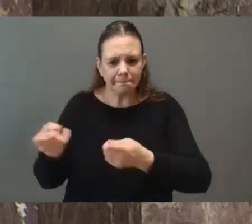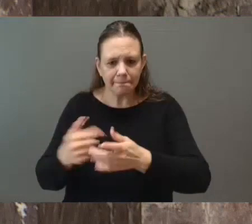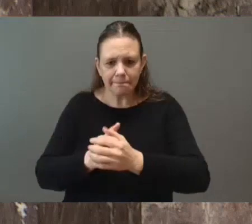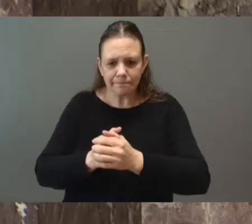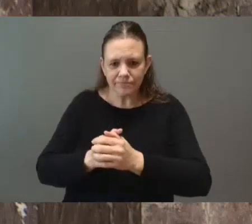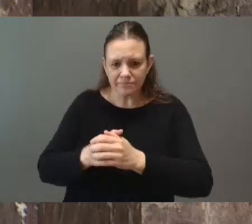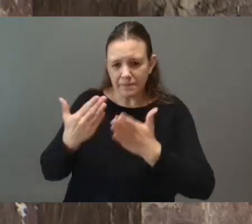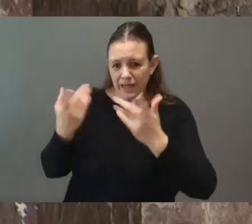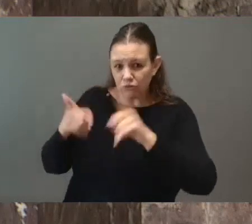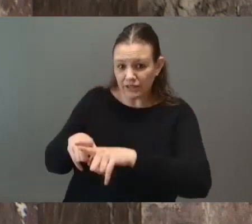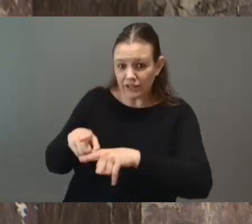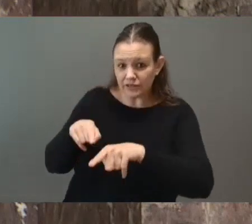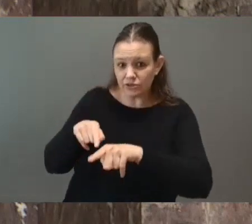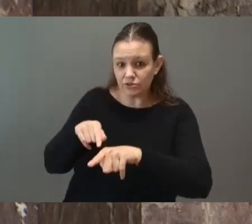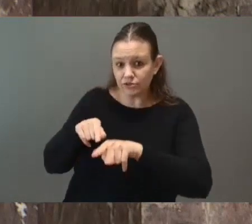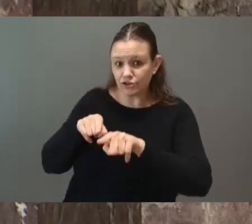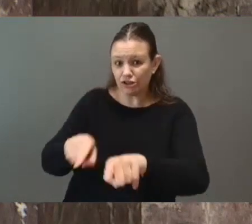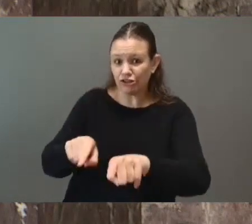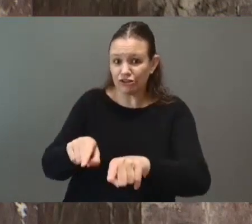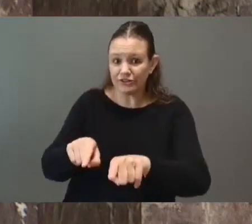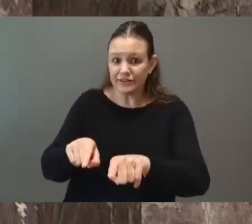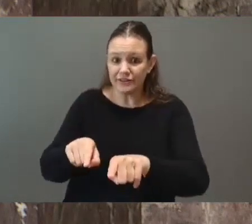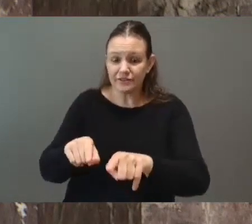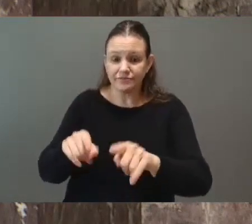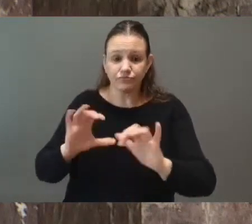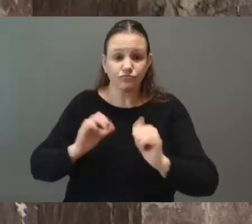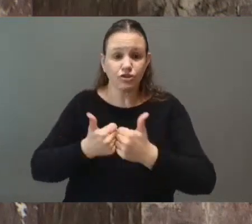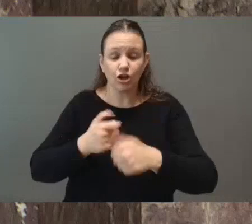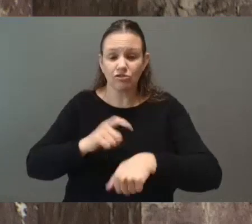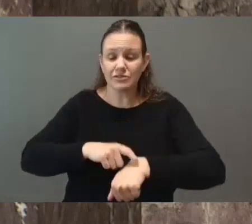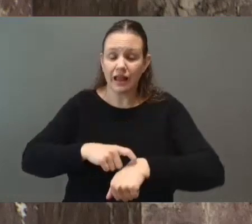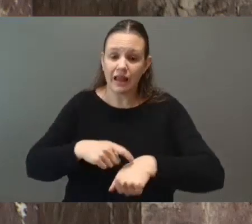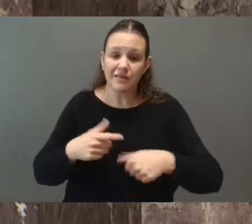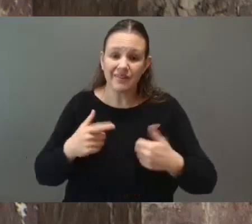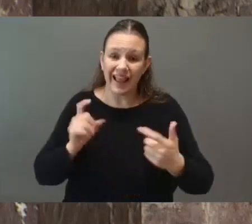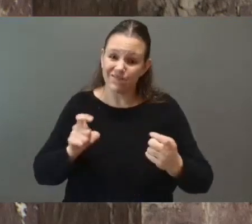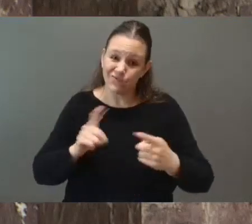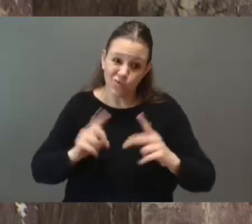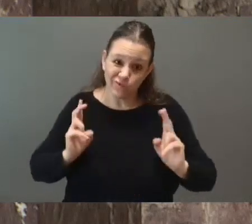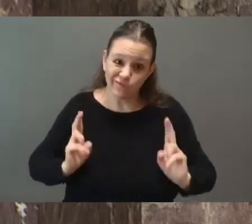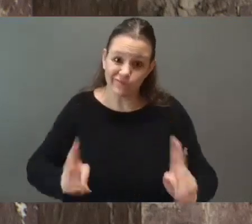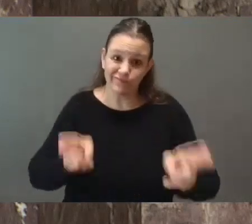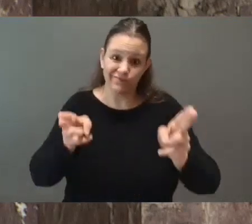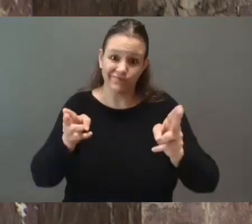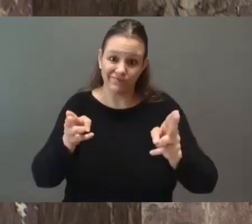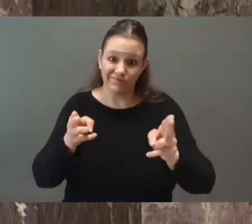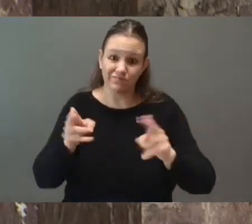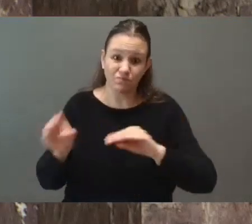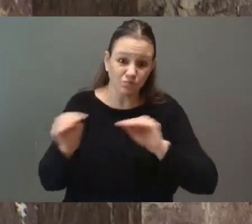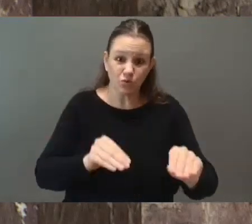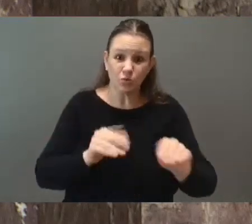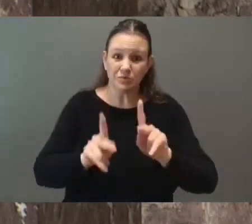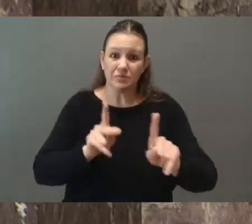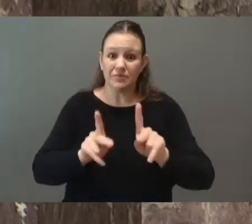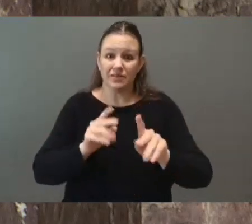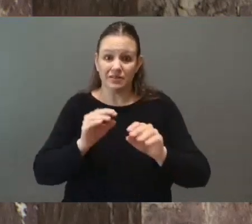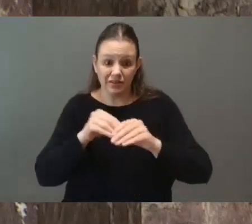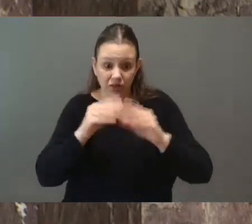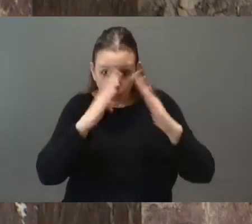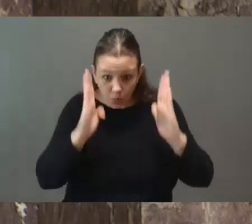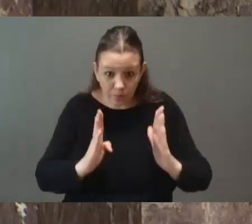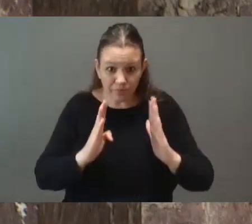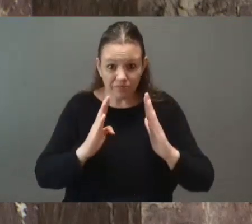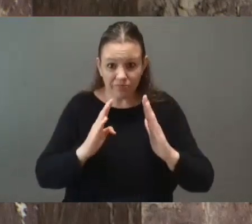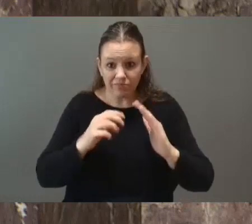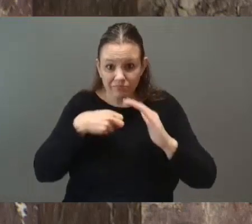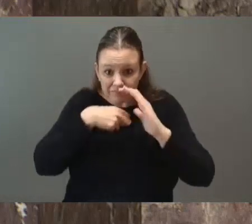get people indoors. This isn't the first time this has happened. Governments have had to go in and purchase buildings, and we